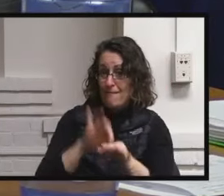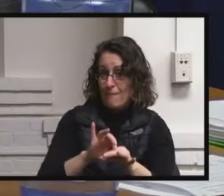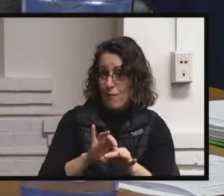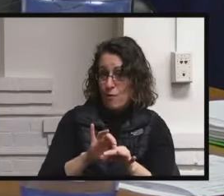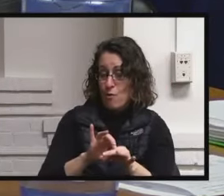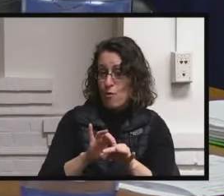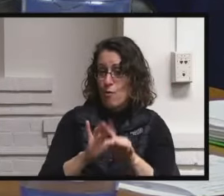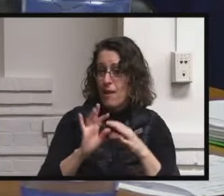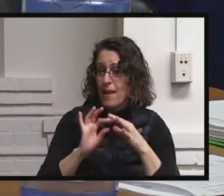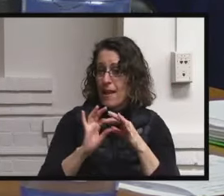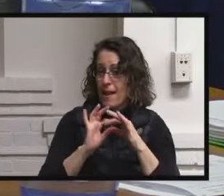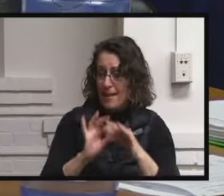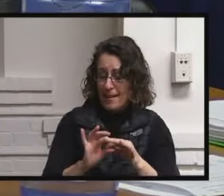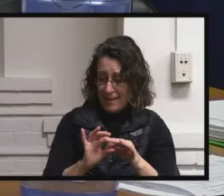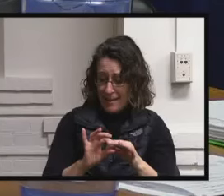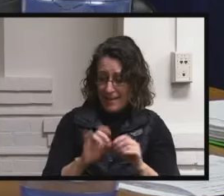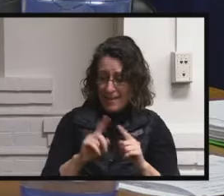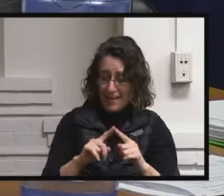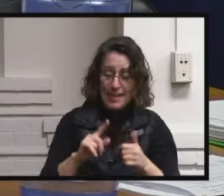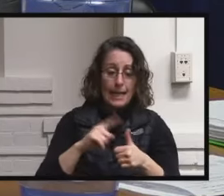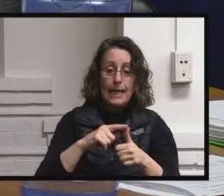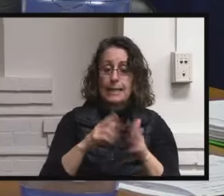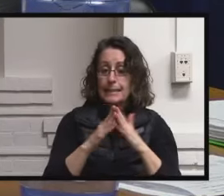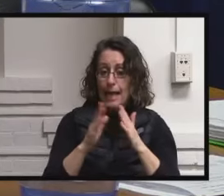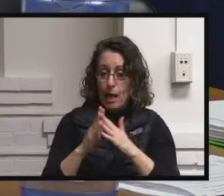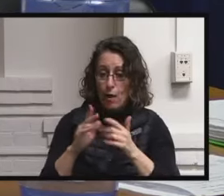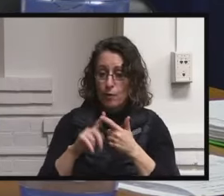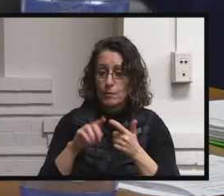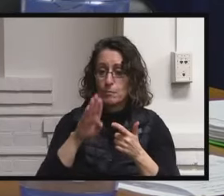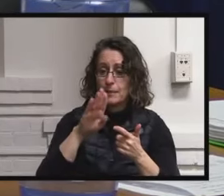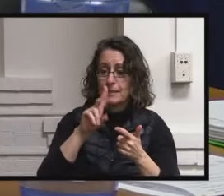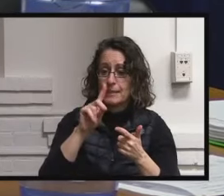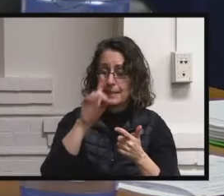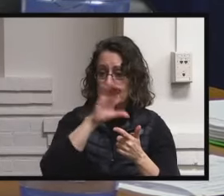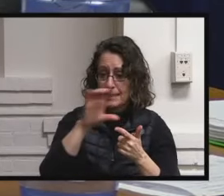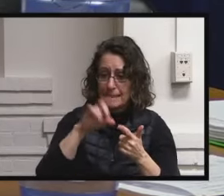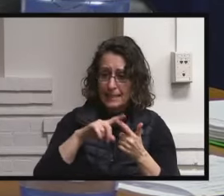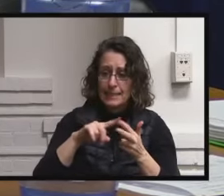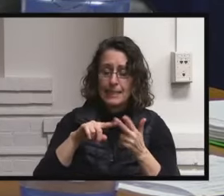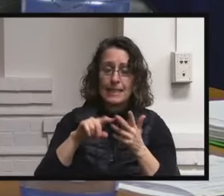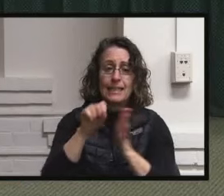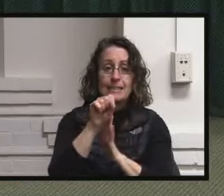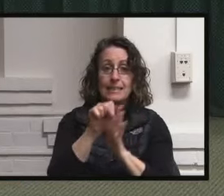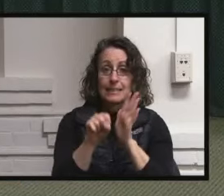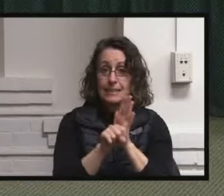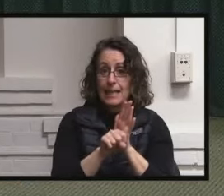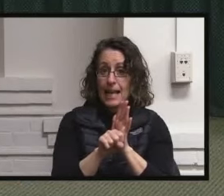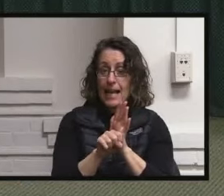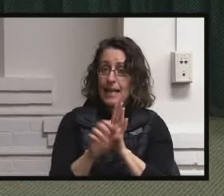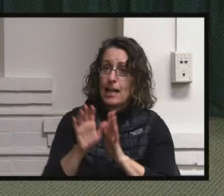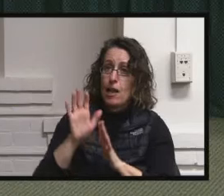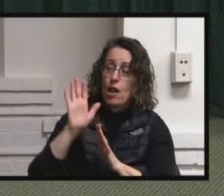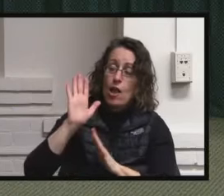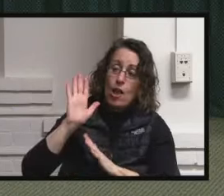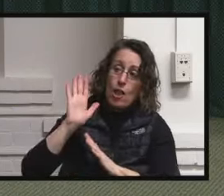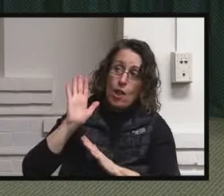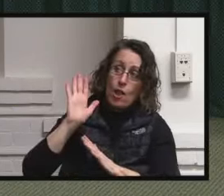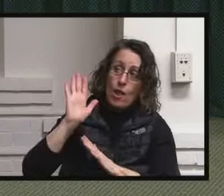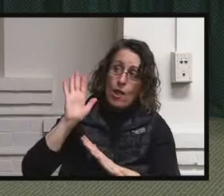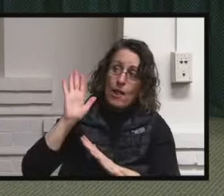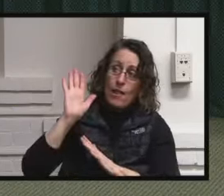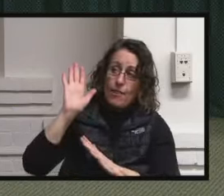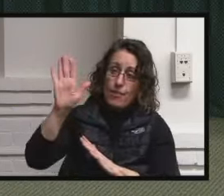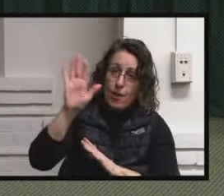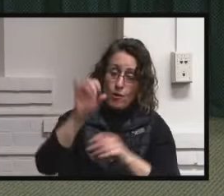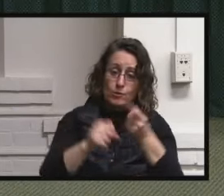that the town, BDCC, the state of Vermont, and others are providing to the retention and expansion of GS